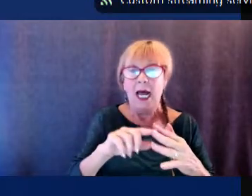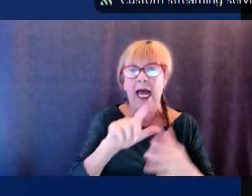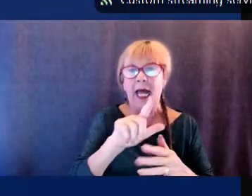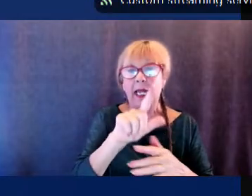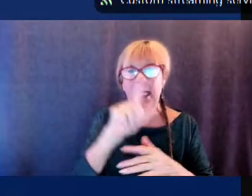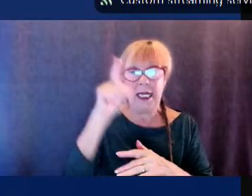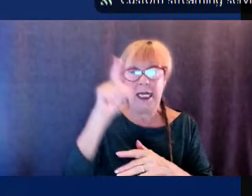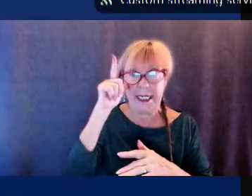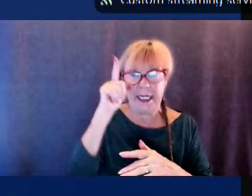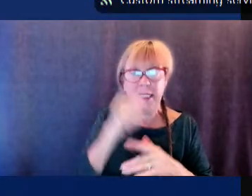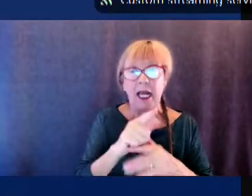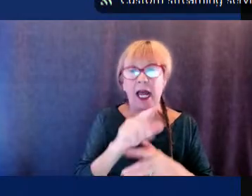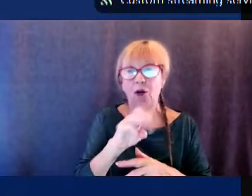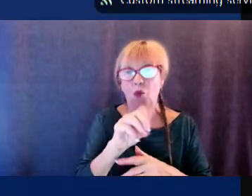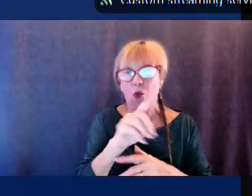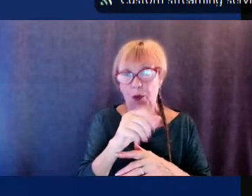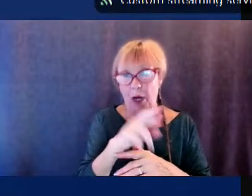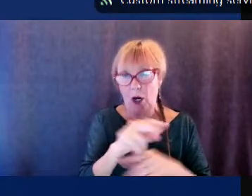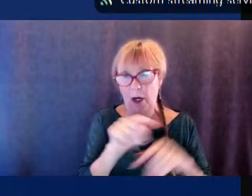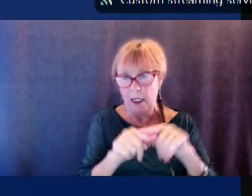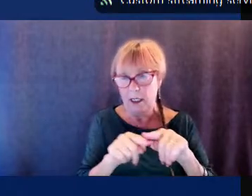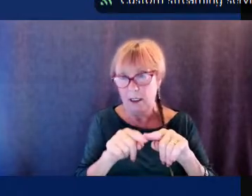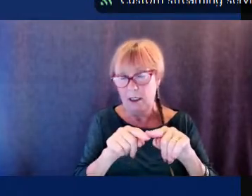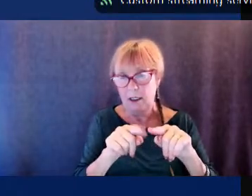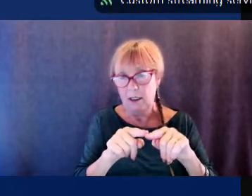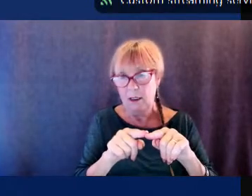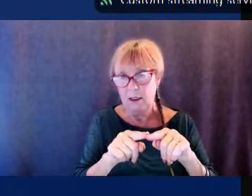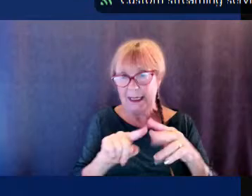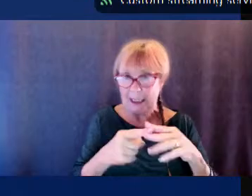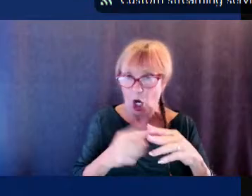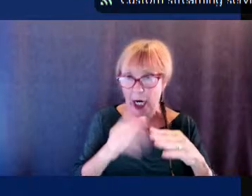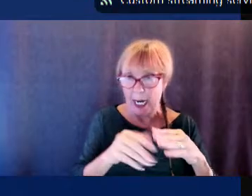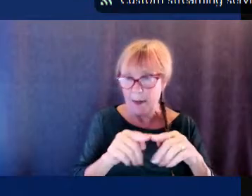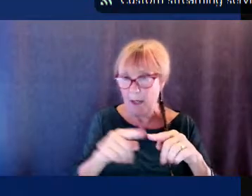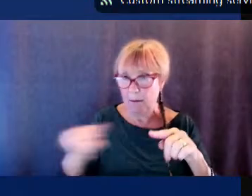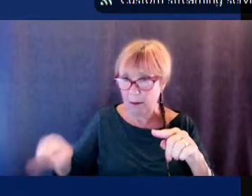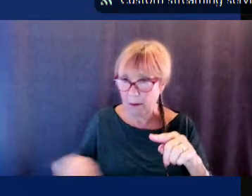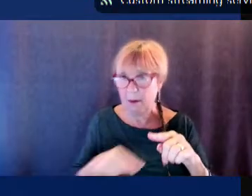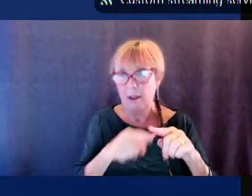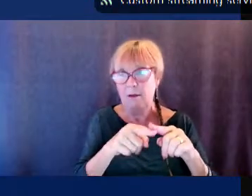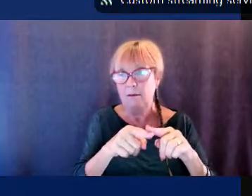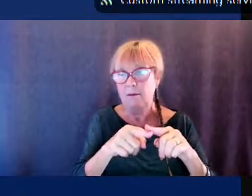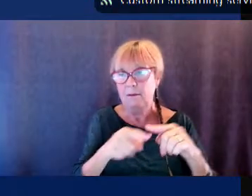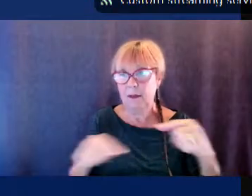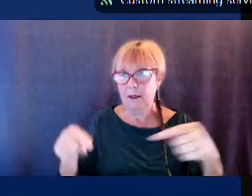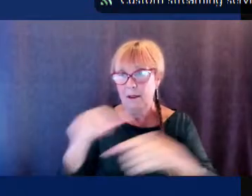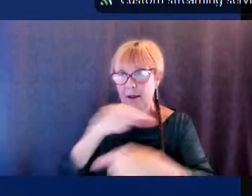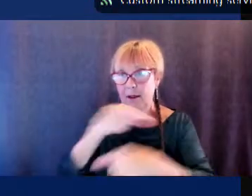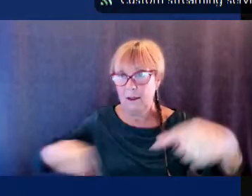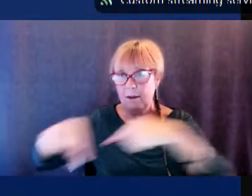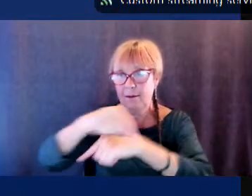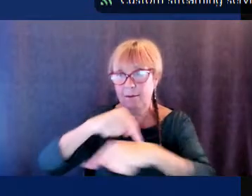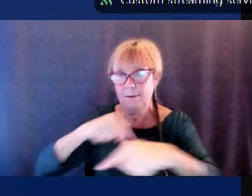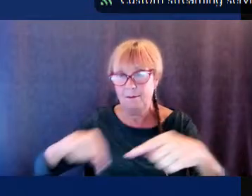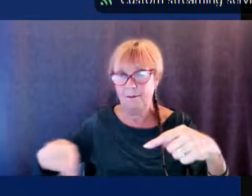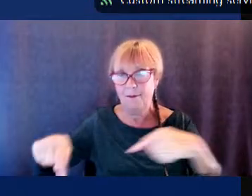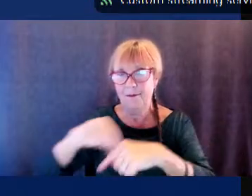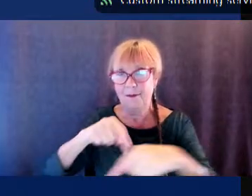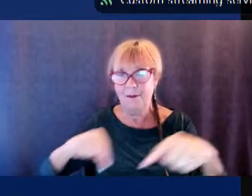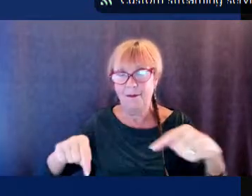see the routes here. And right now, they're scheduled this way. We're looking forward to the fire